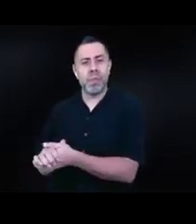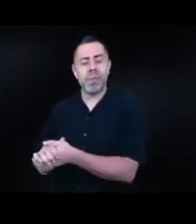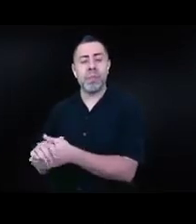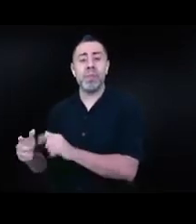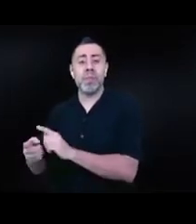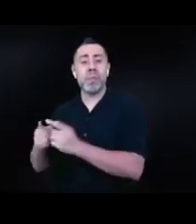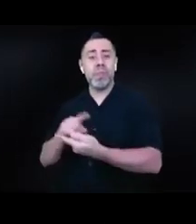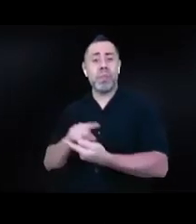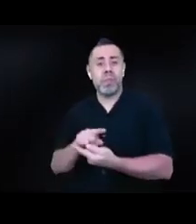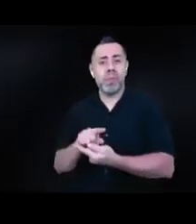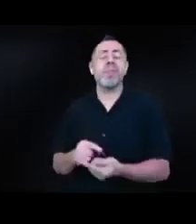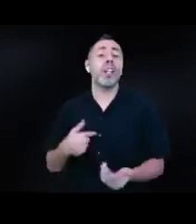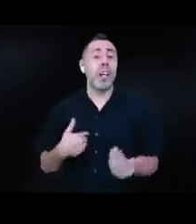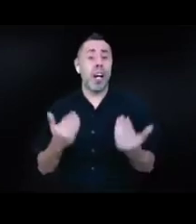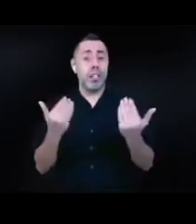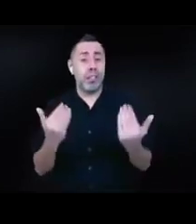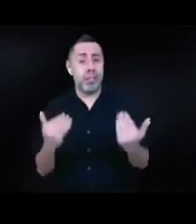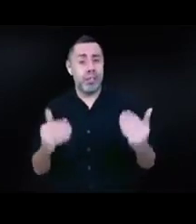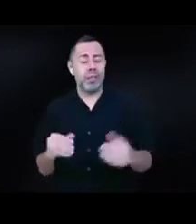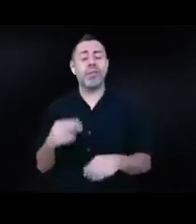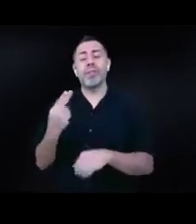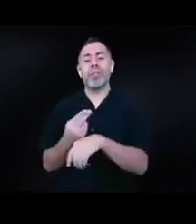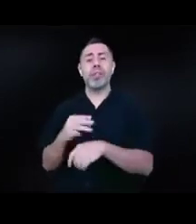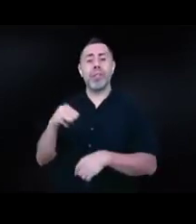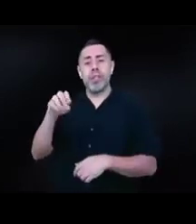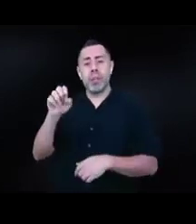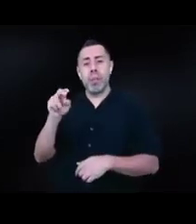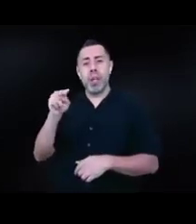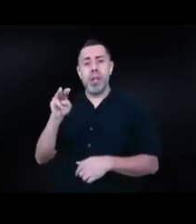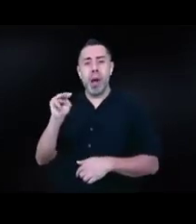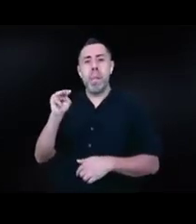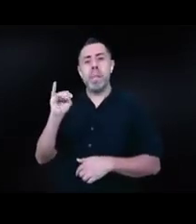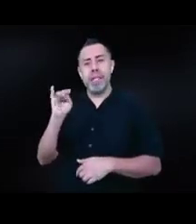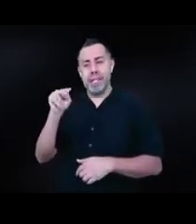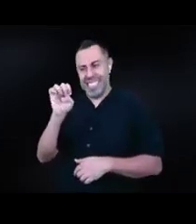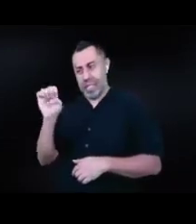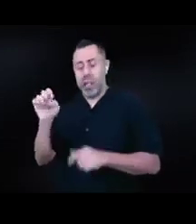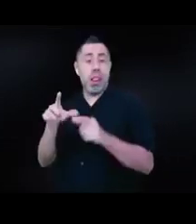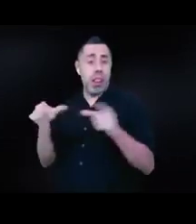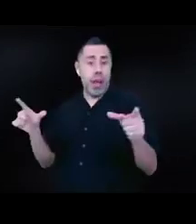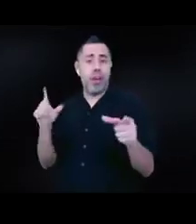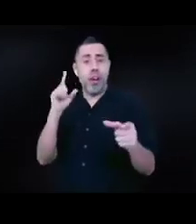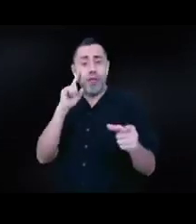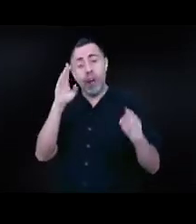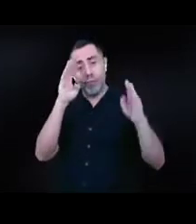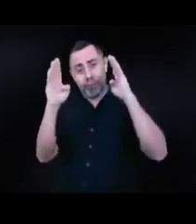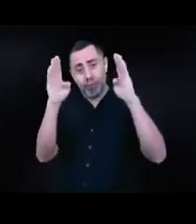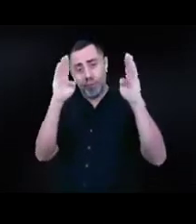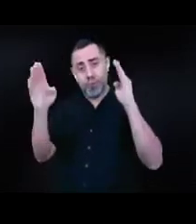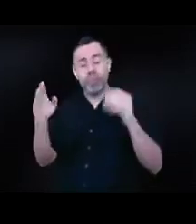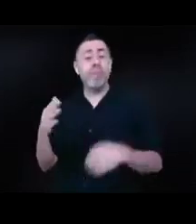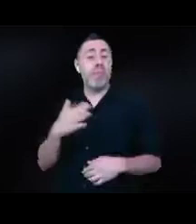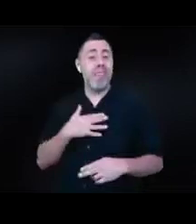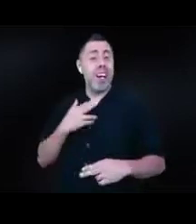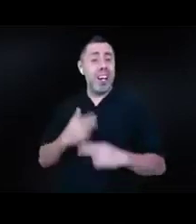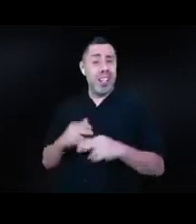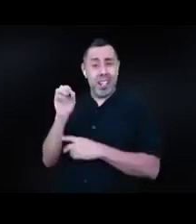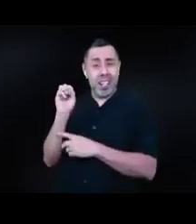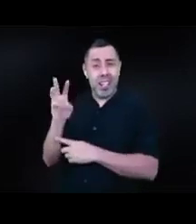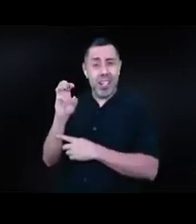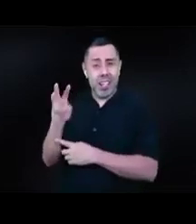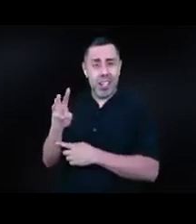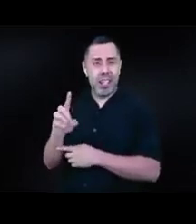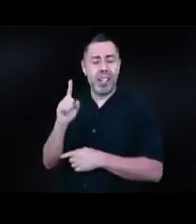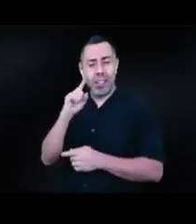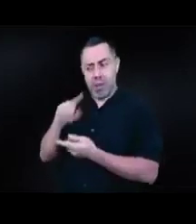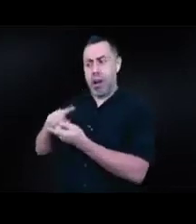greeted you in the Menominee language, and I said my Menominee name, Wichiwinapis